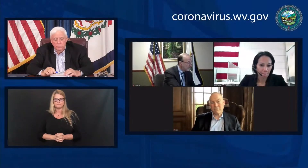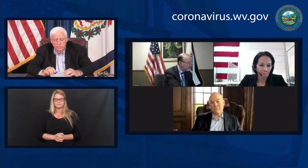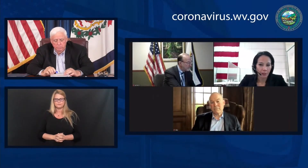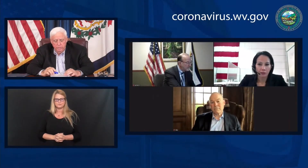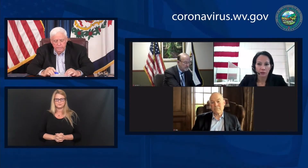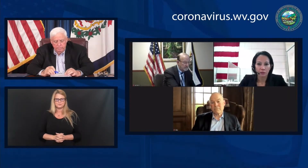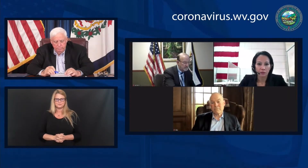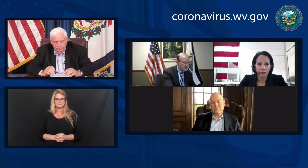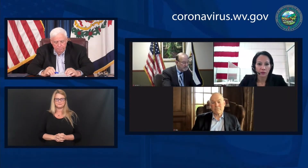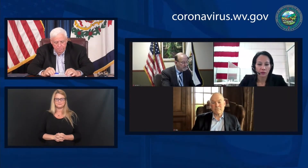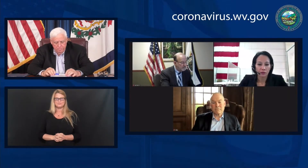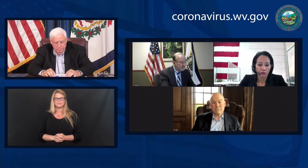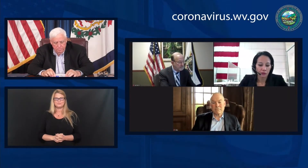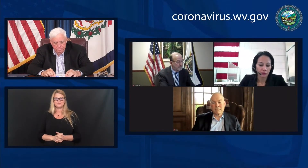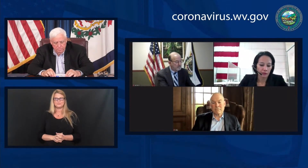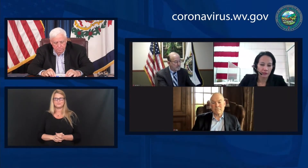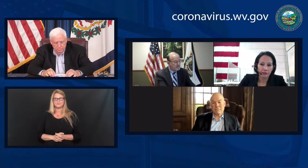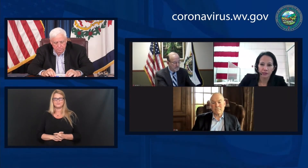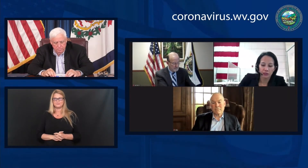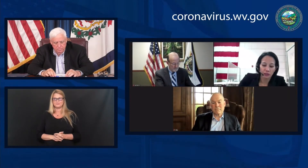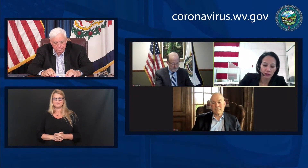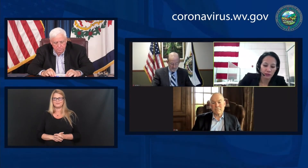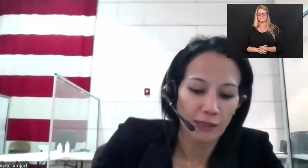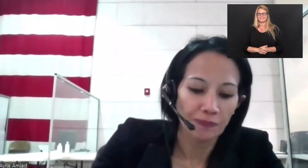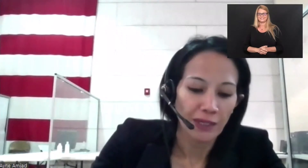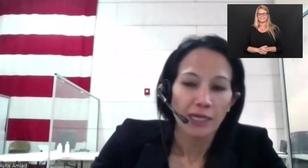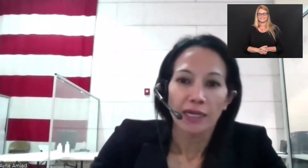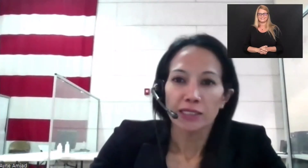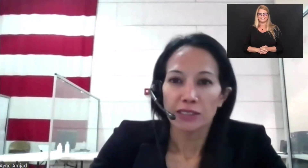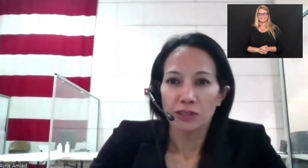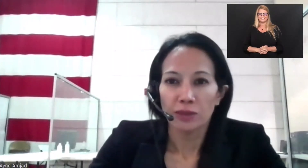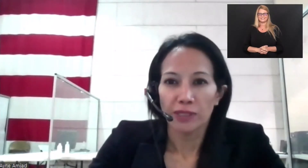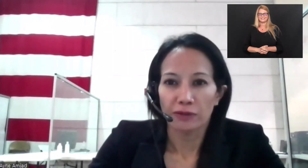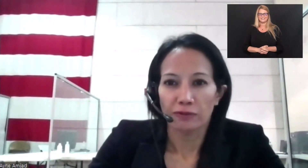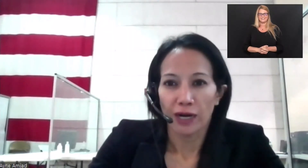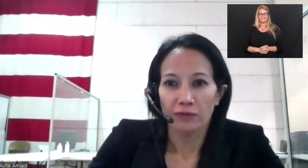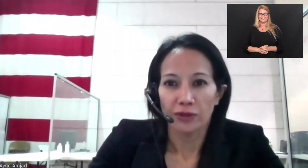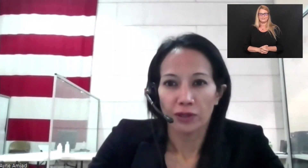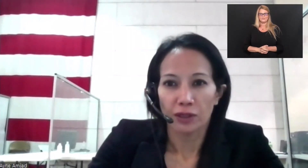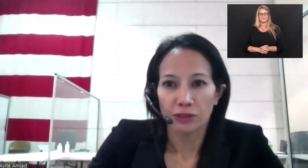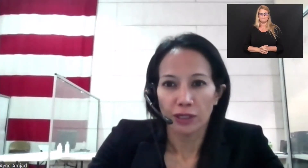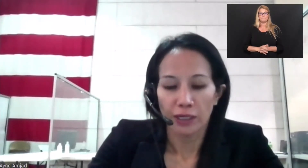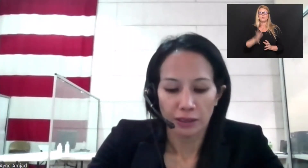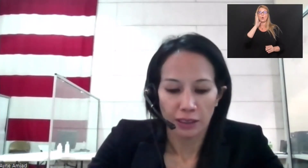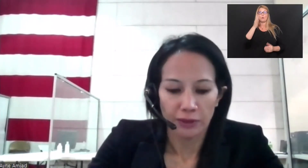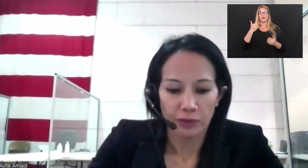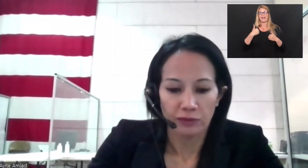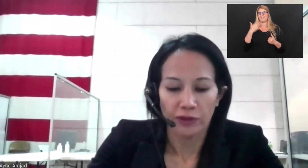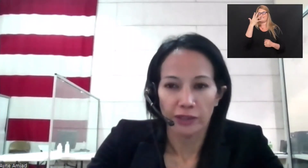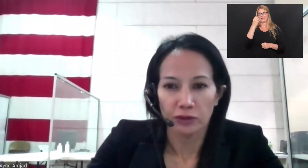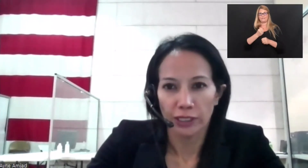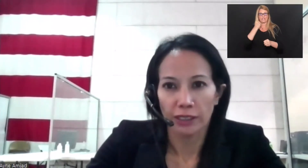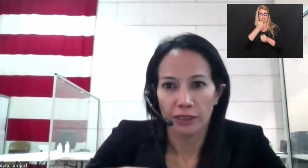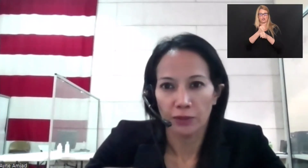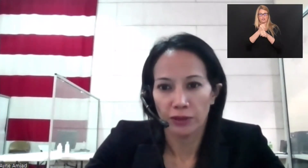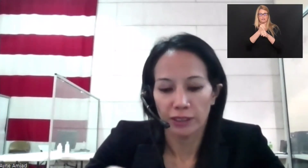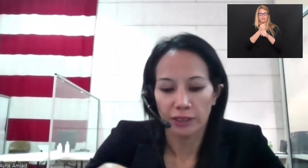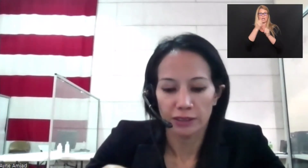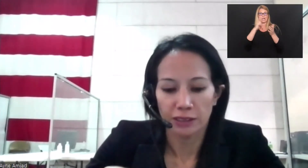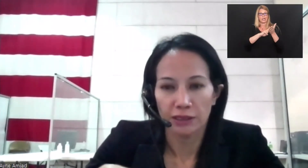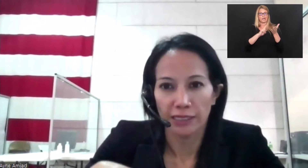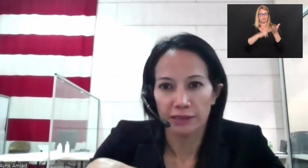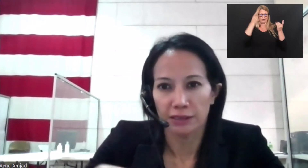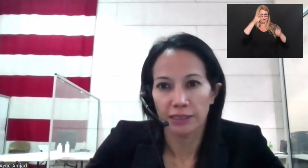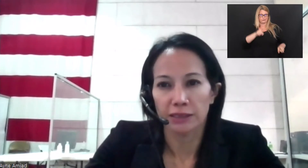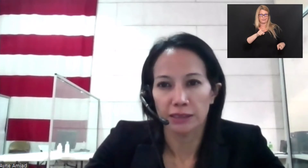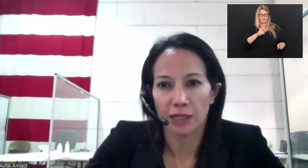Dr. Amjad, please. Yes, Charles. It's going to be a 5-year contract. It's with VitalCheck Network Inc. It's